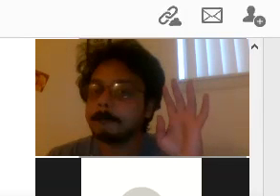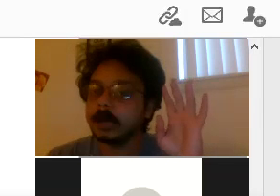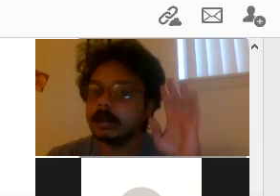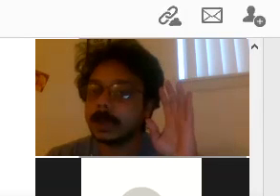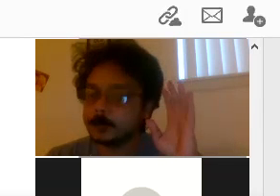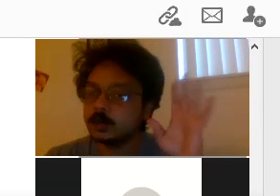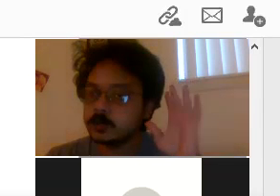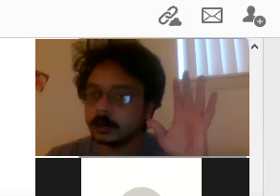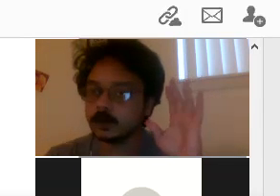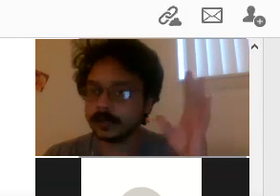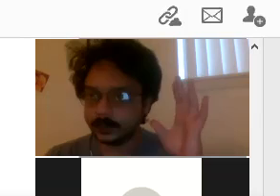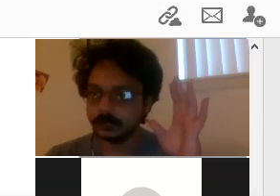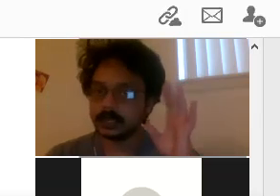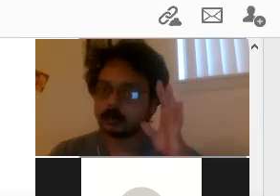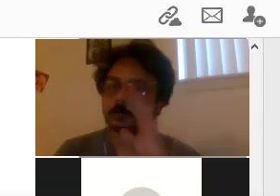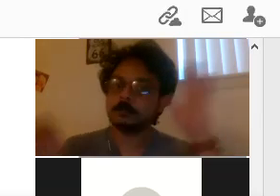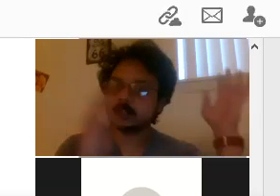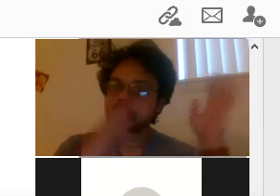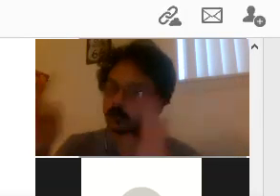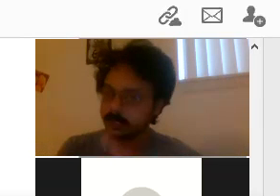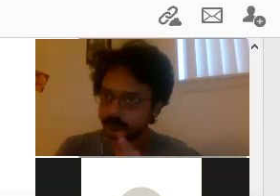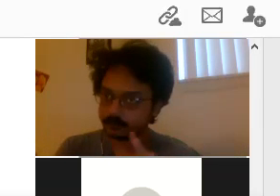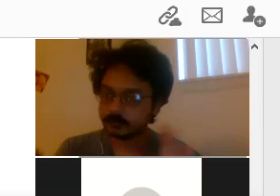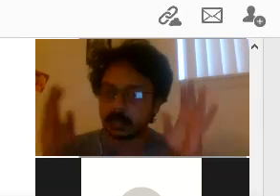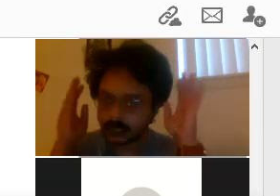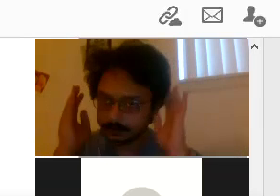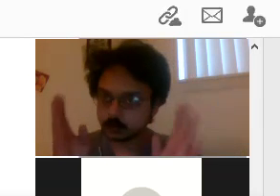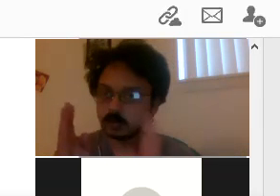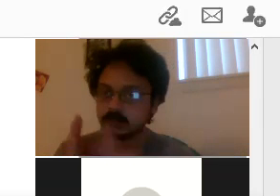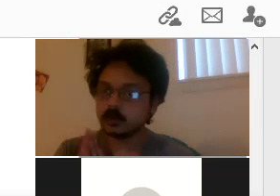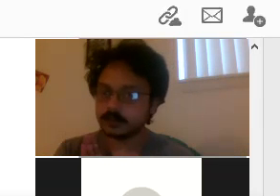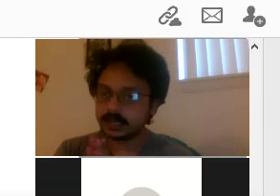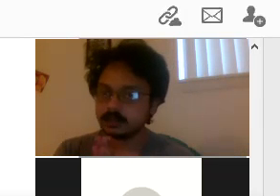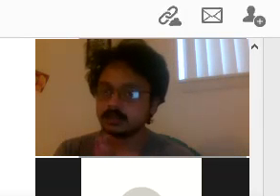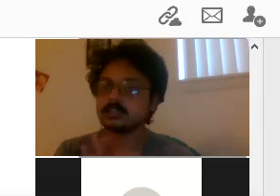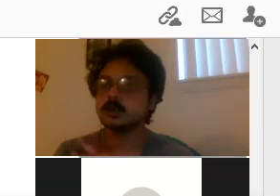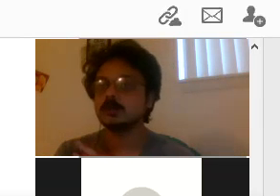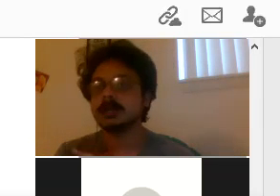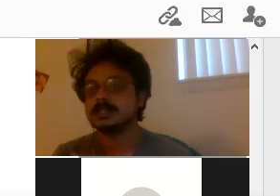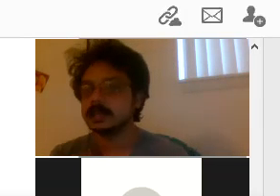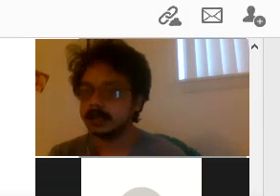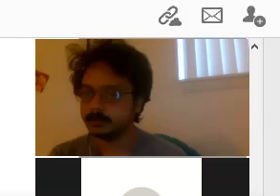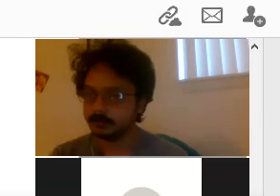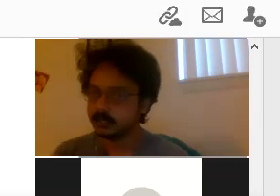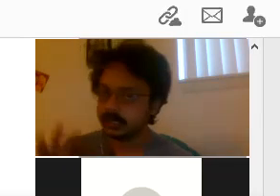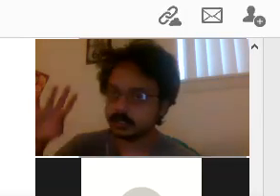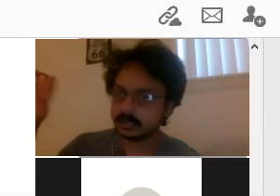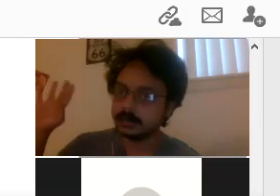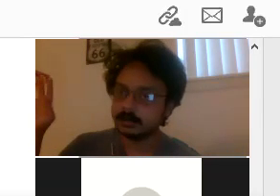our absolute value of a could be positive or negative. Our absolute value of a is going to be less than